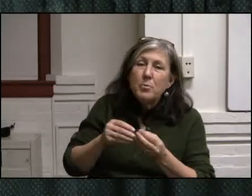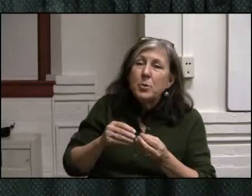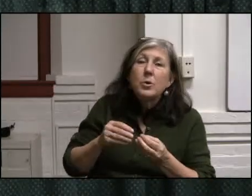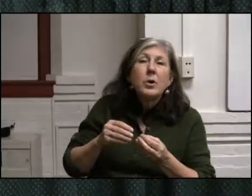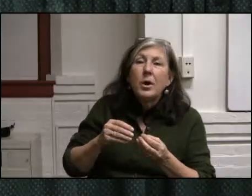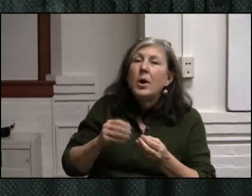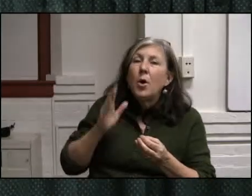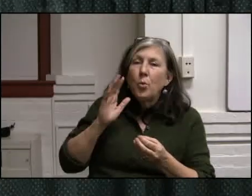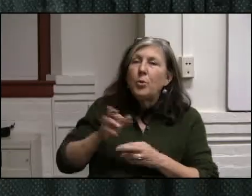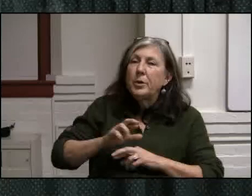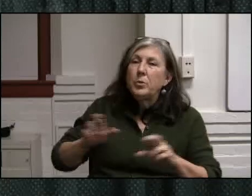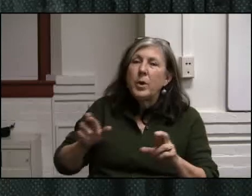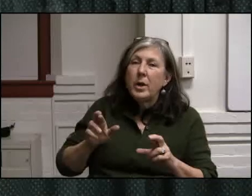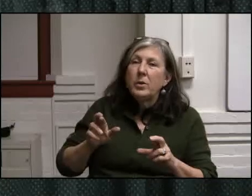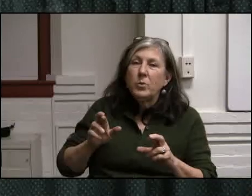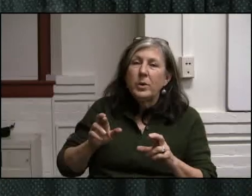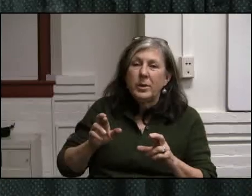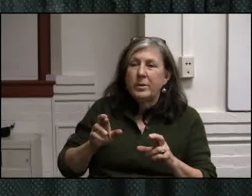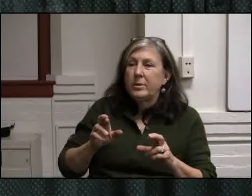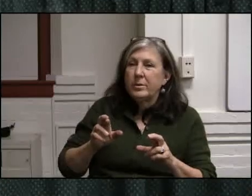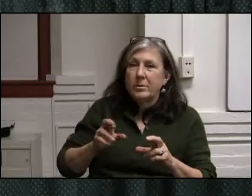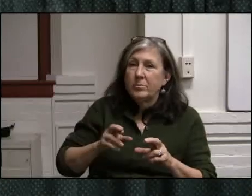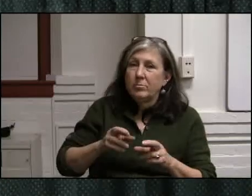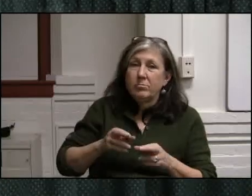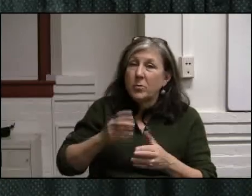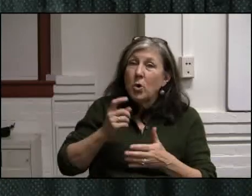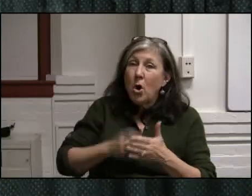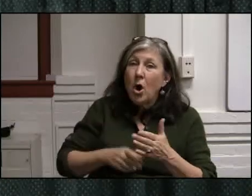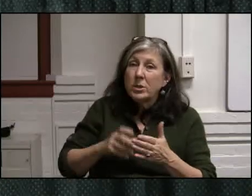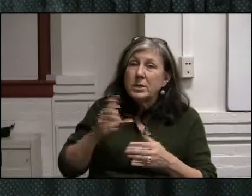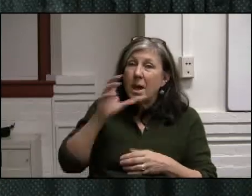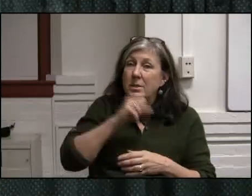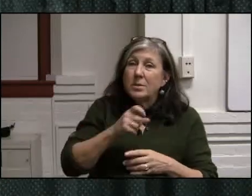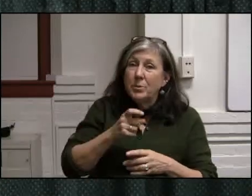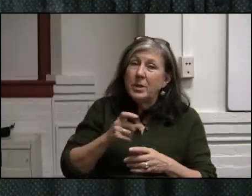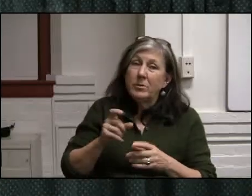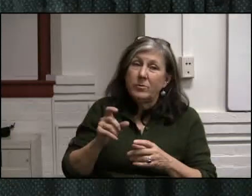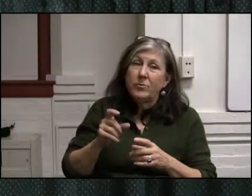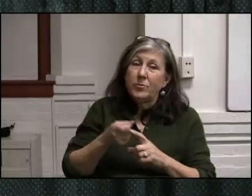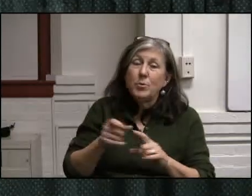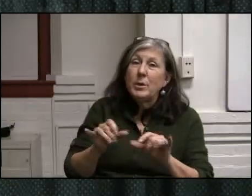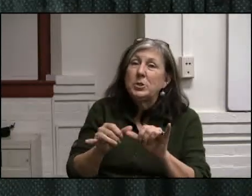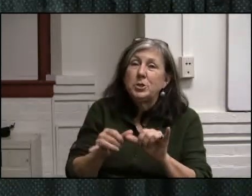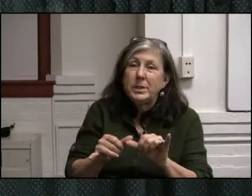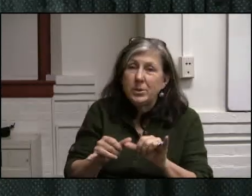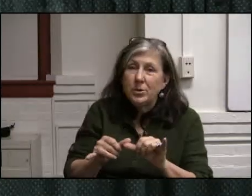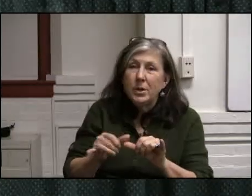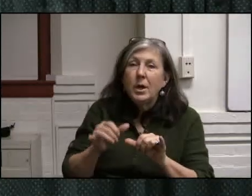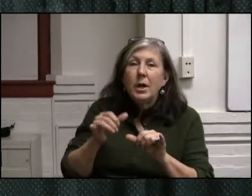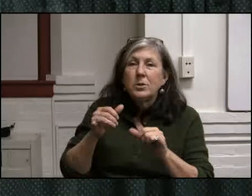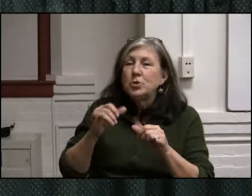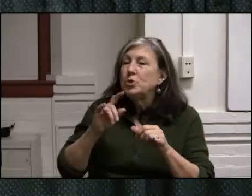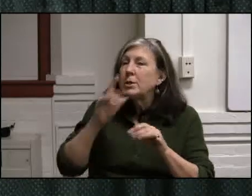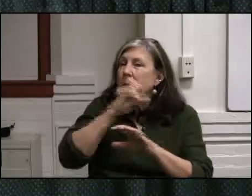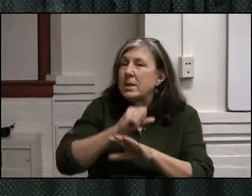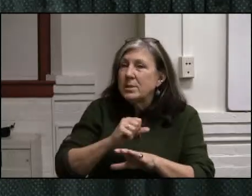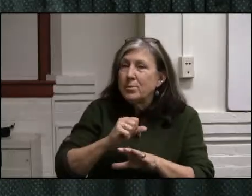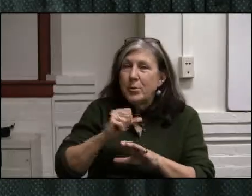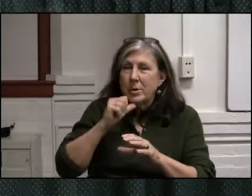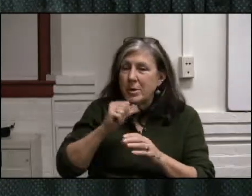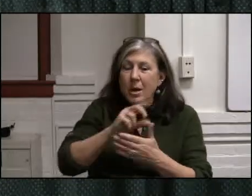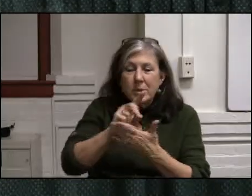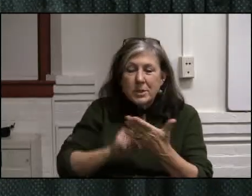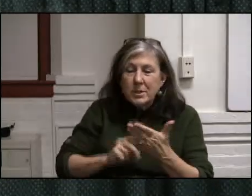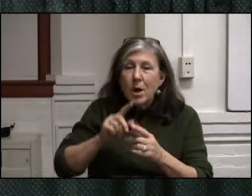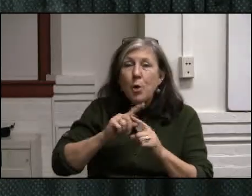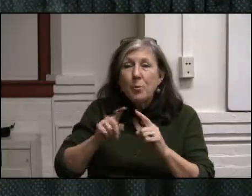have more of an engineer's cost estimate. It's still just that. An estimate, It's yeah. not any kind of a design, but it's a range of costs and